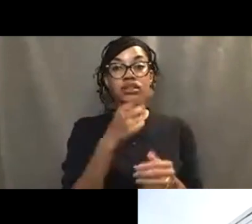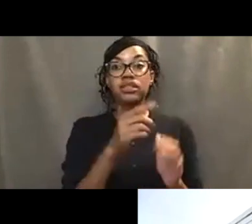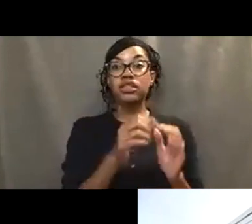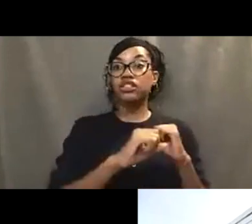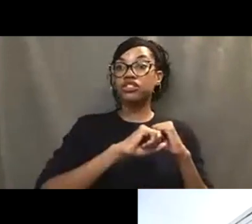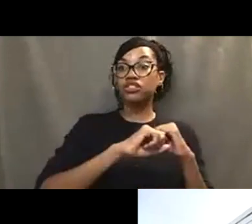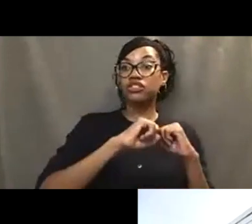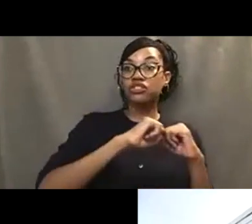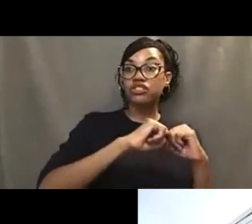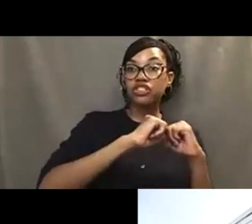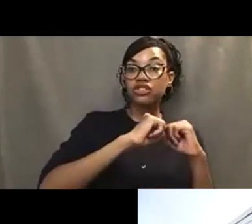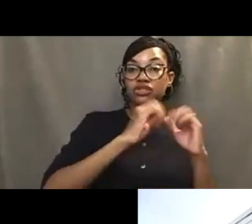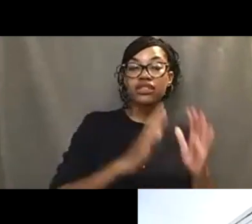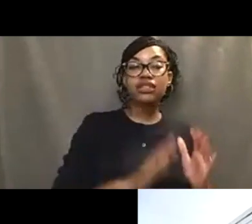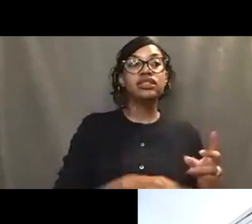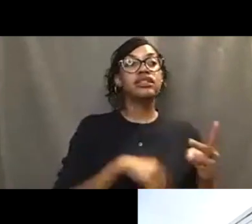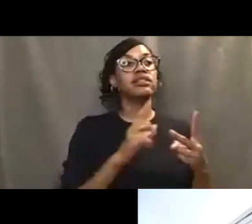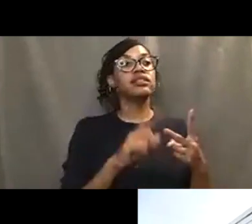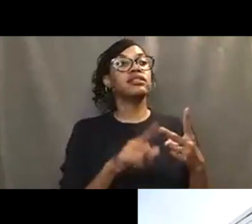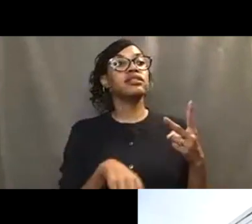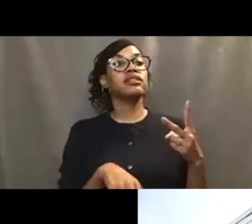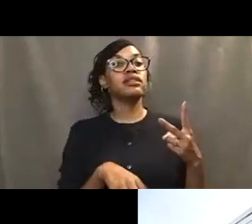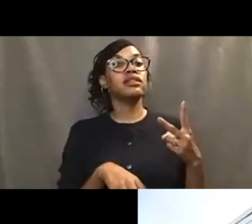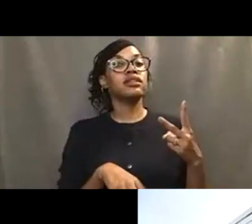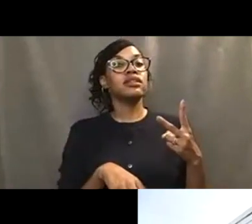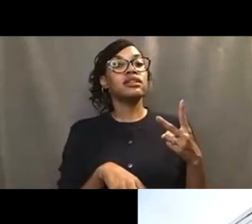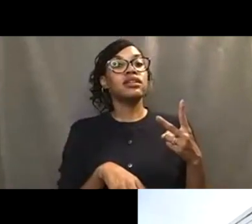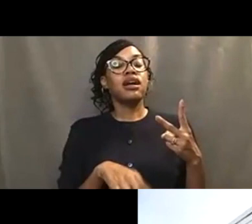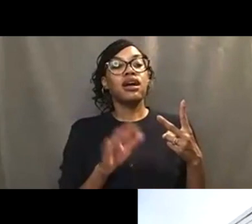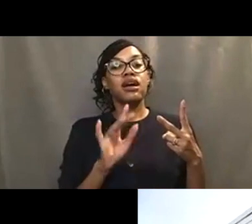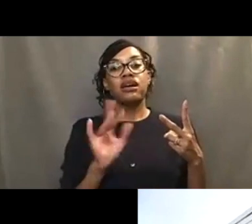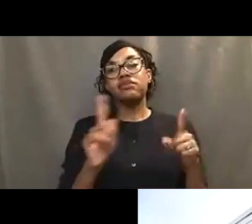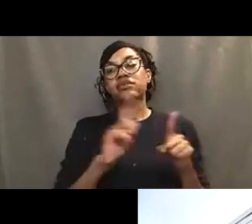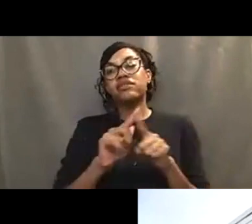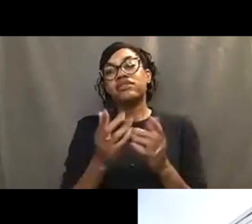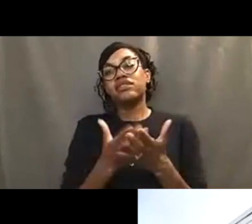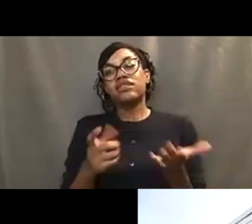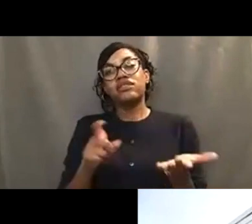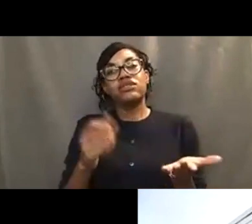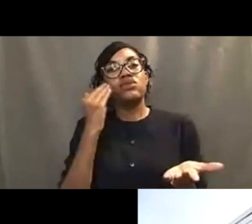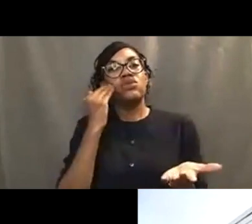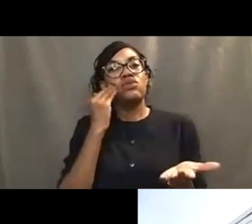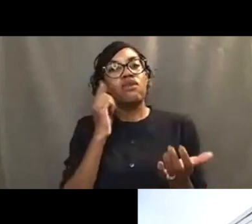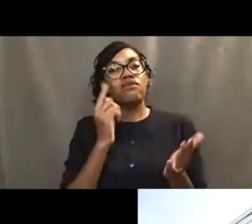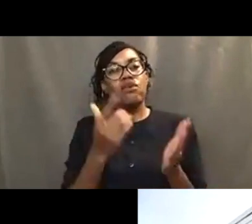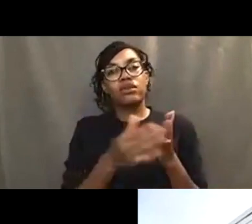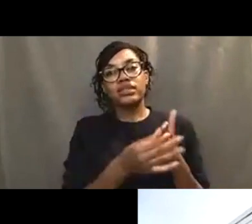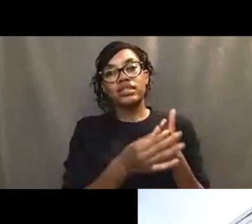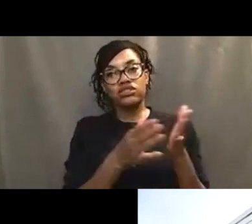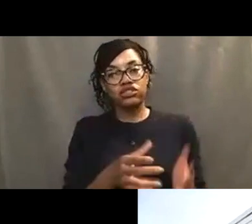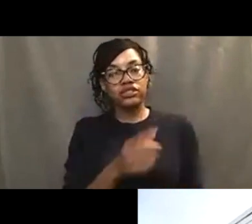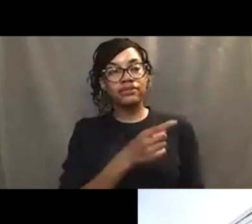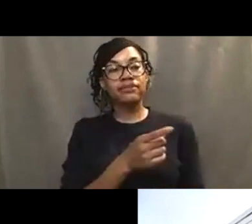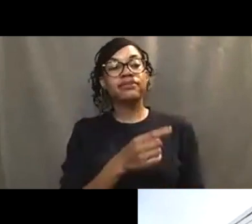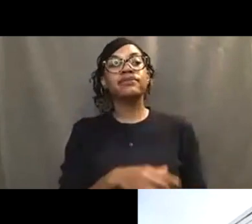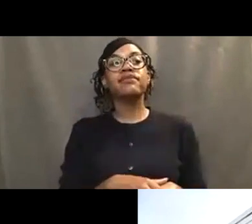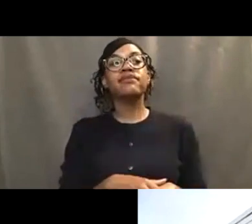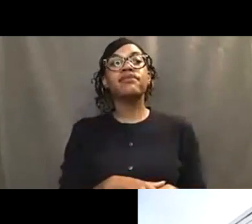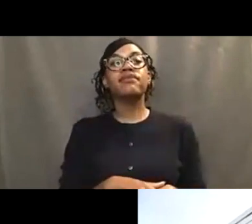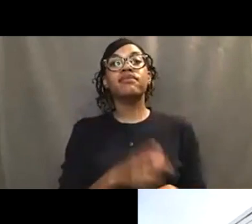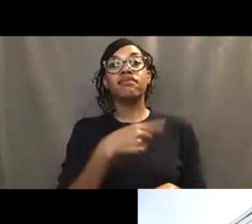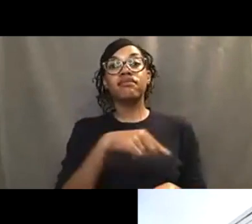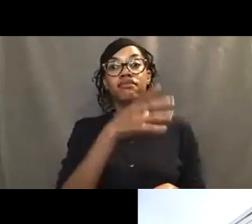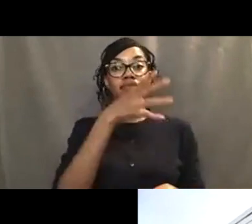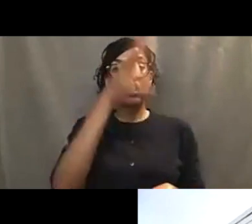the speakers, all the things that you have to know as a tactical lead. And the students and the parents led actions